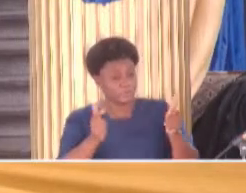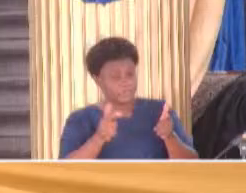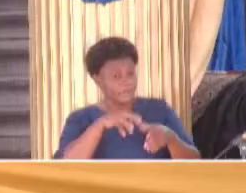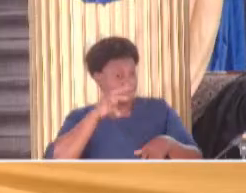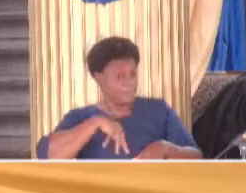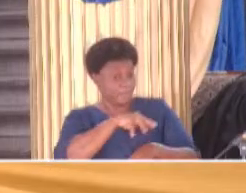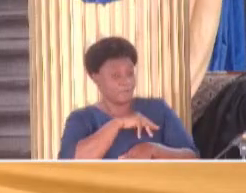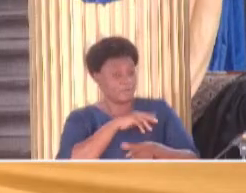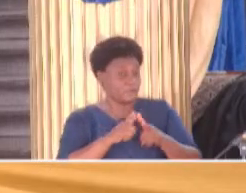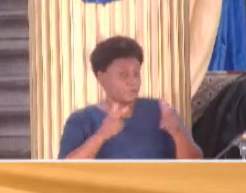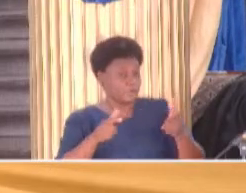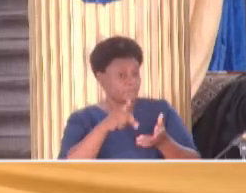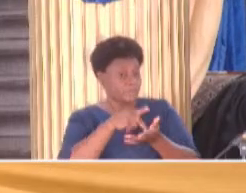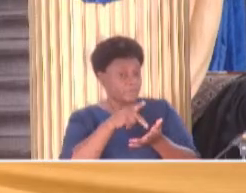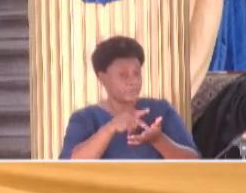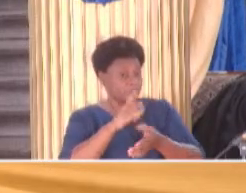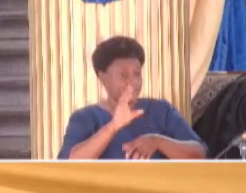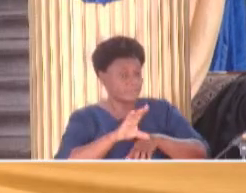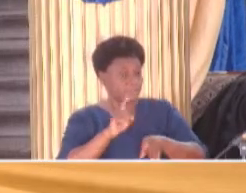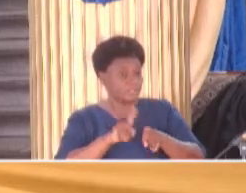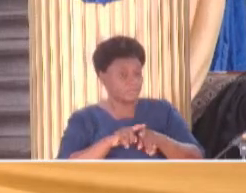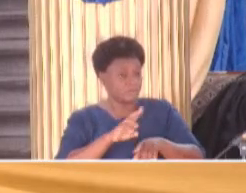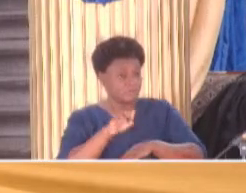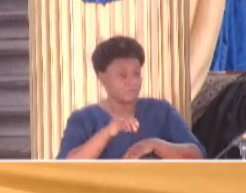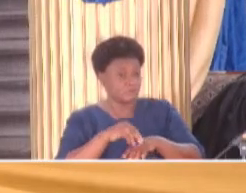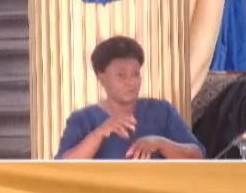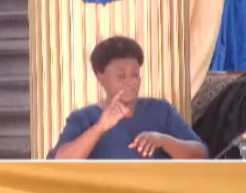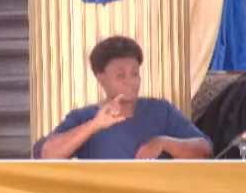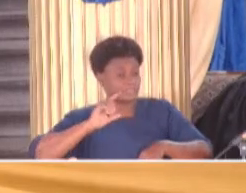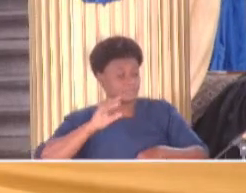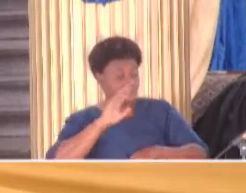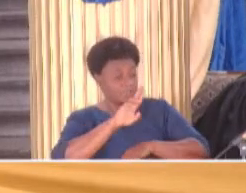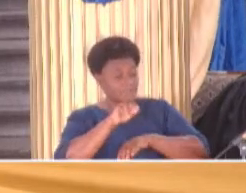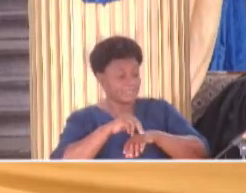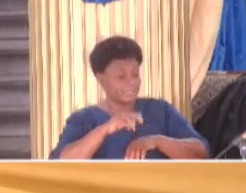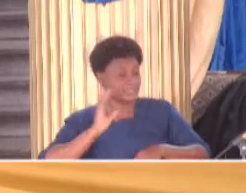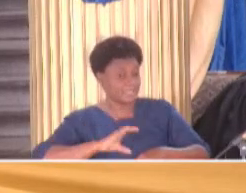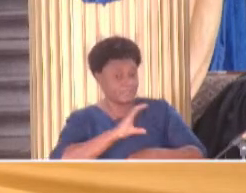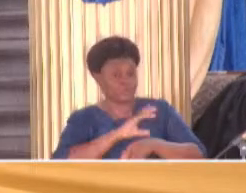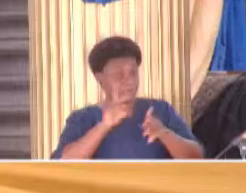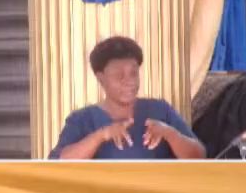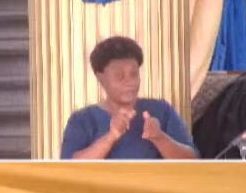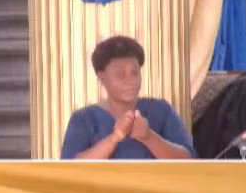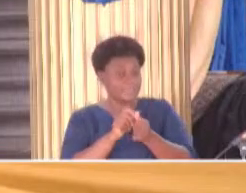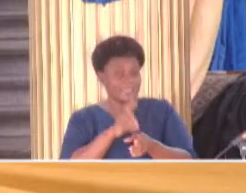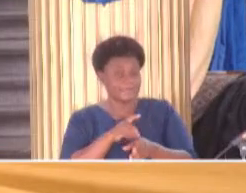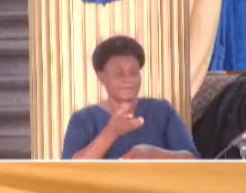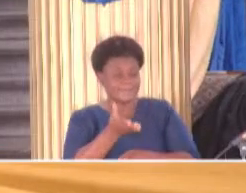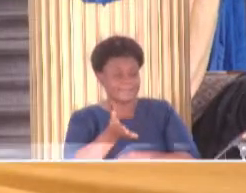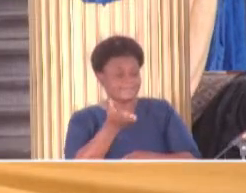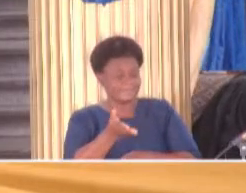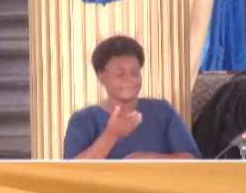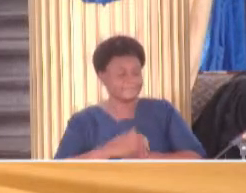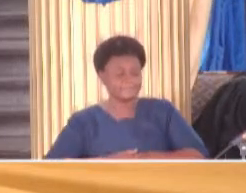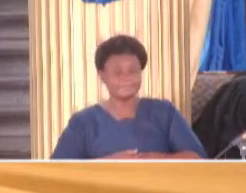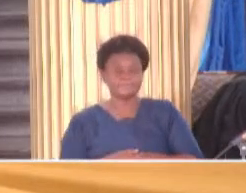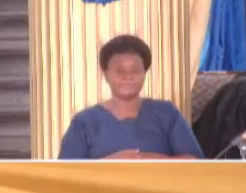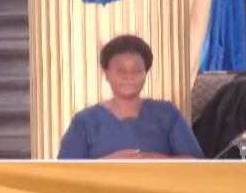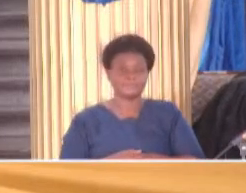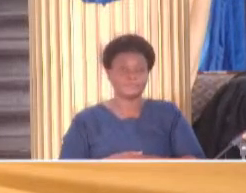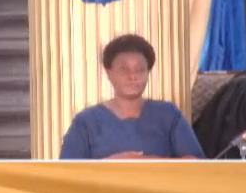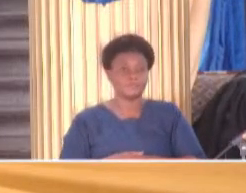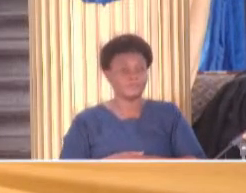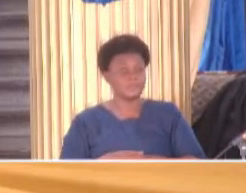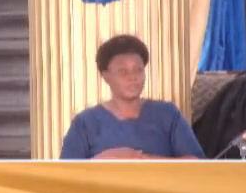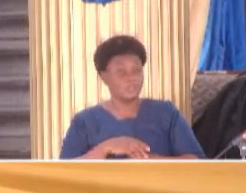the board of the National Council on Persons with Disabilities. A trailblazer in education, Mrs.